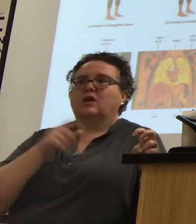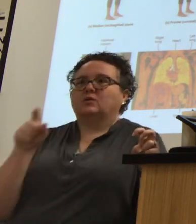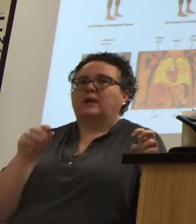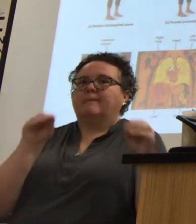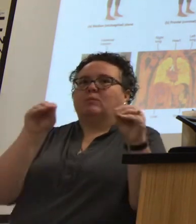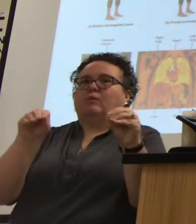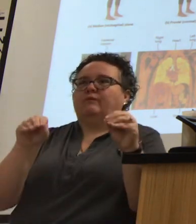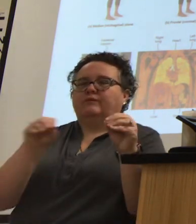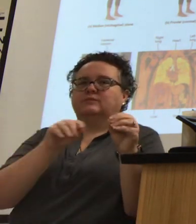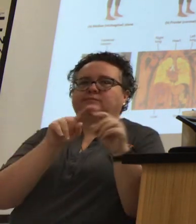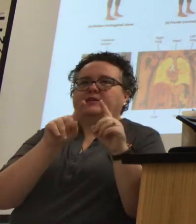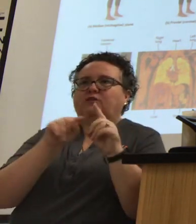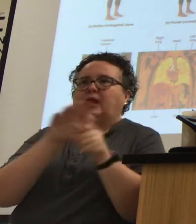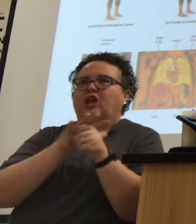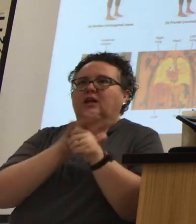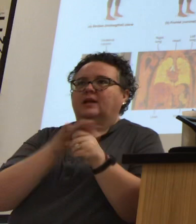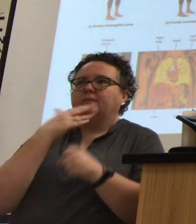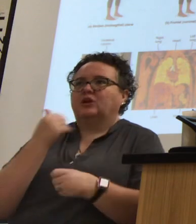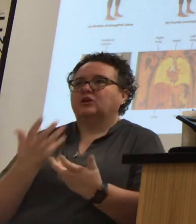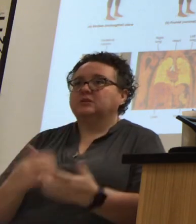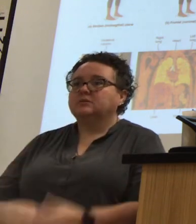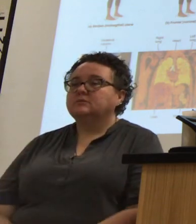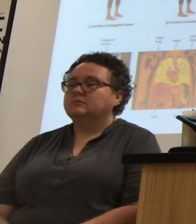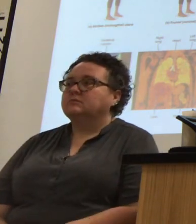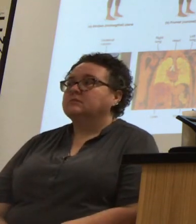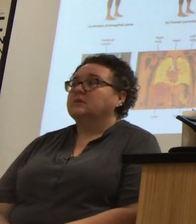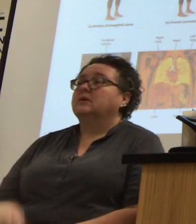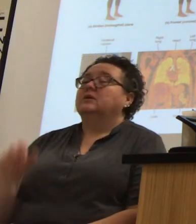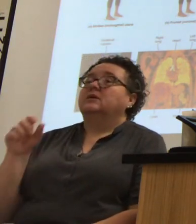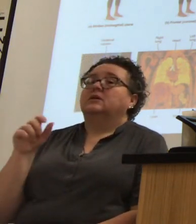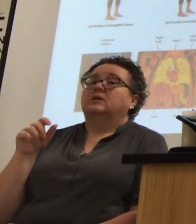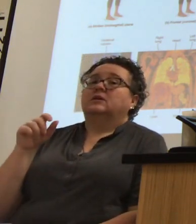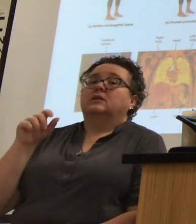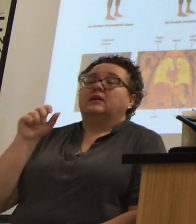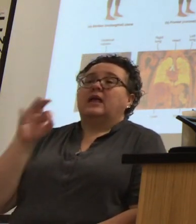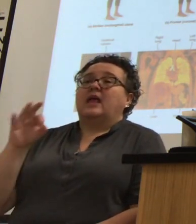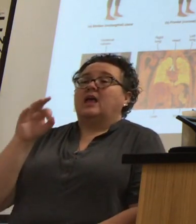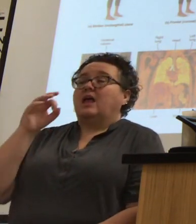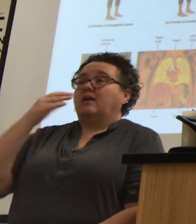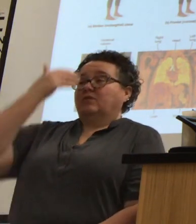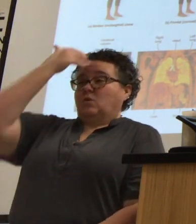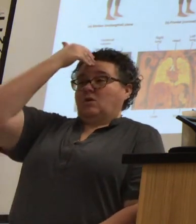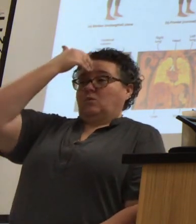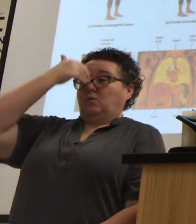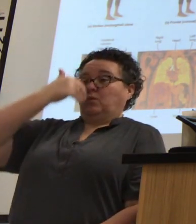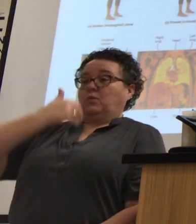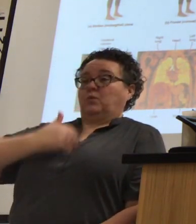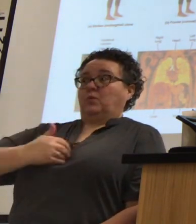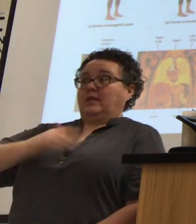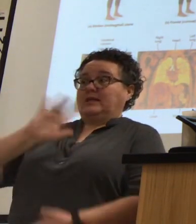Depends where you cut. If you cut right down the middle, that's called mid-sagittal or median plane.